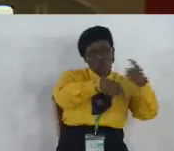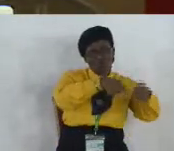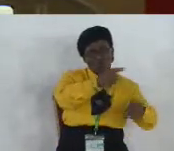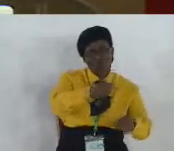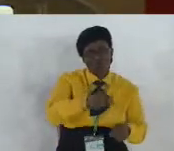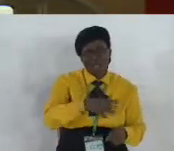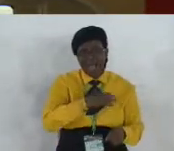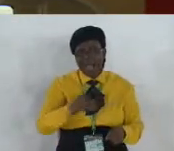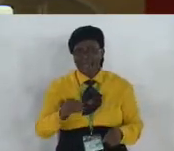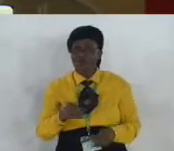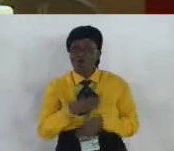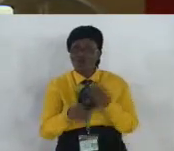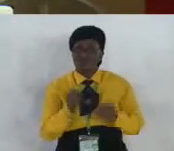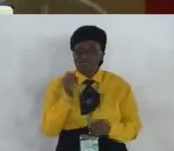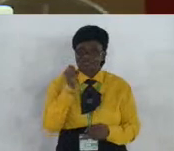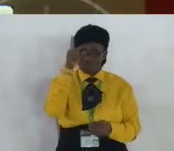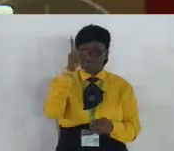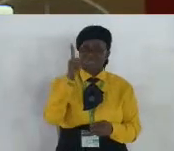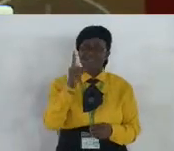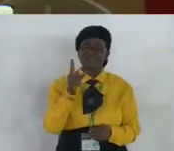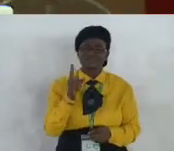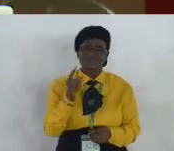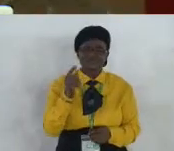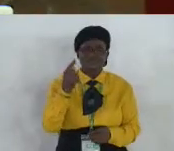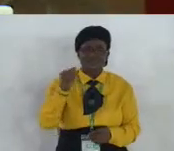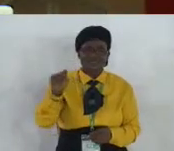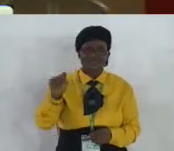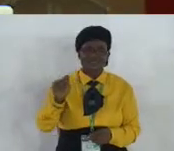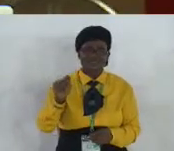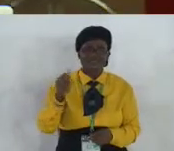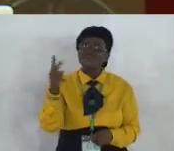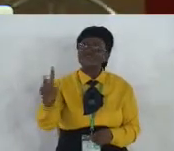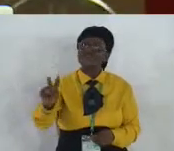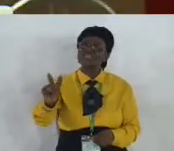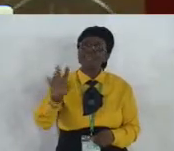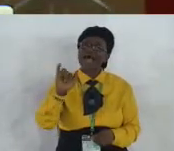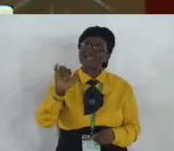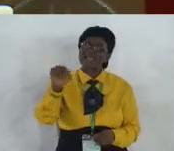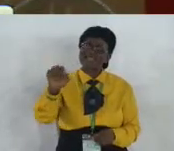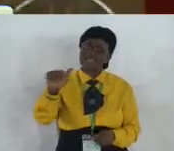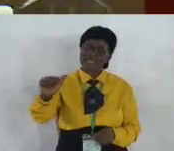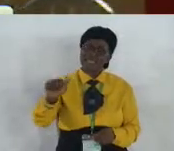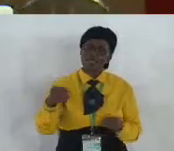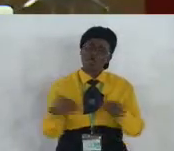And all of a sudden, the visa officer said, "Come,